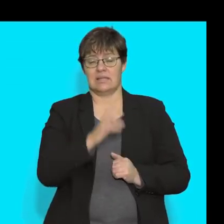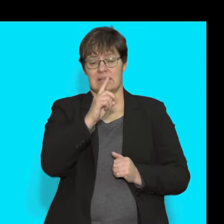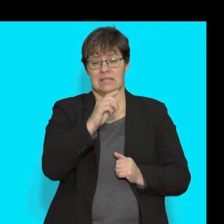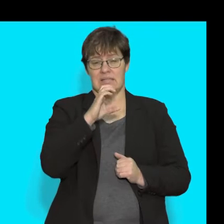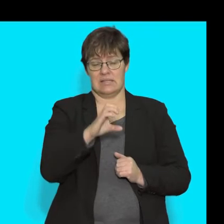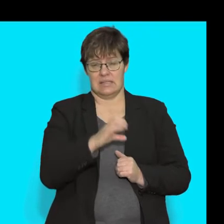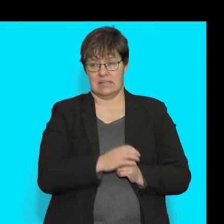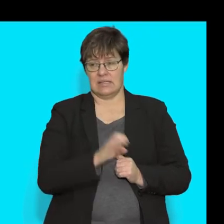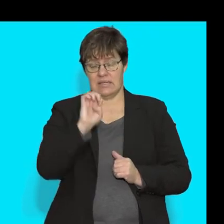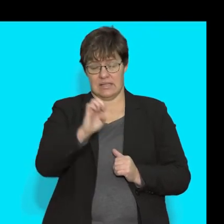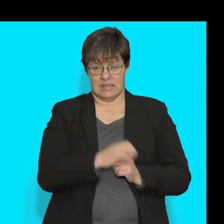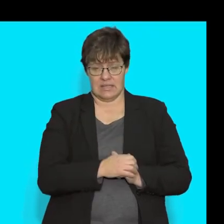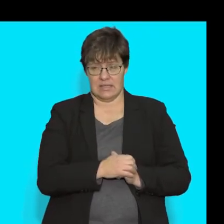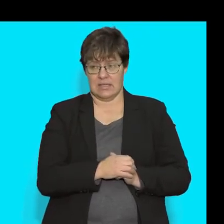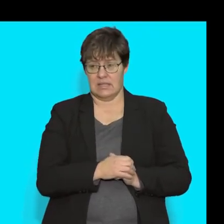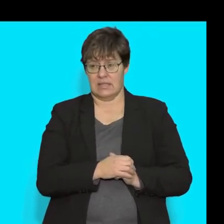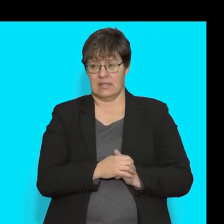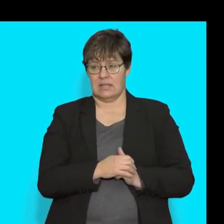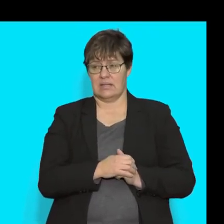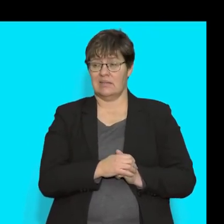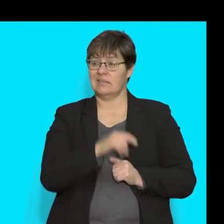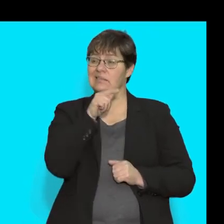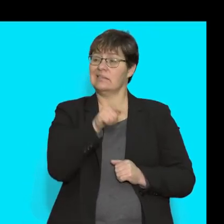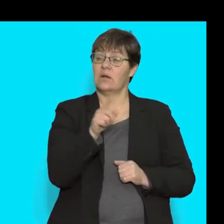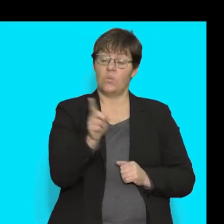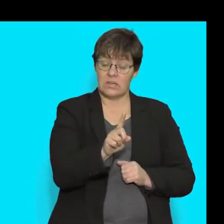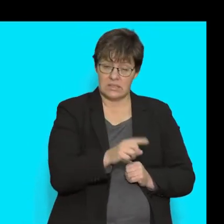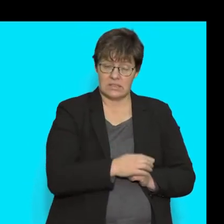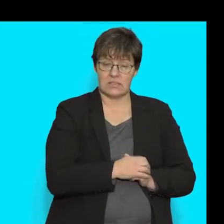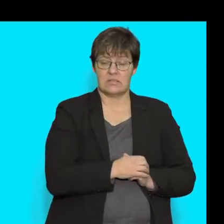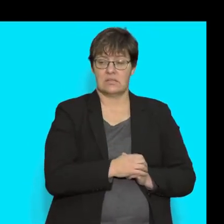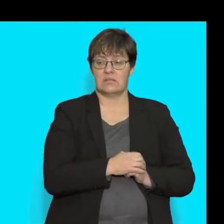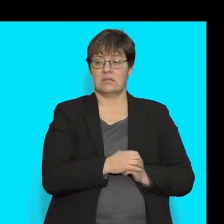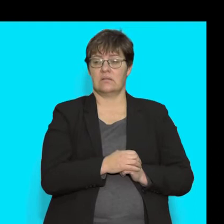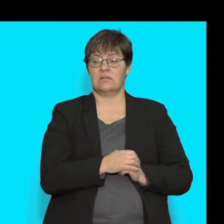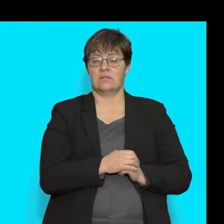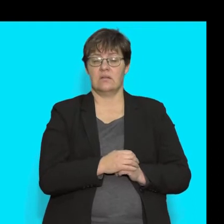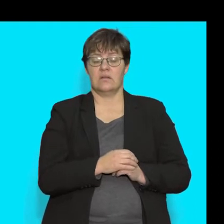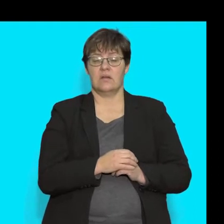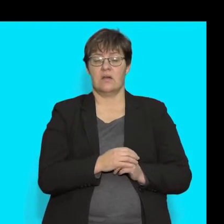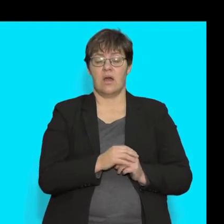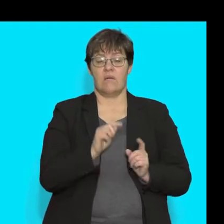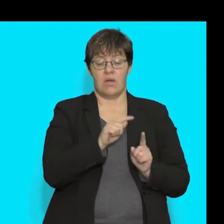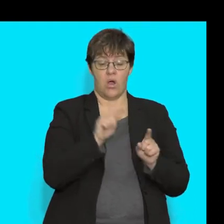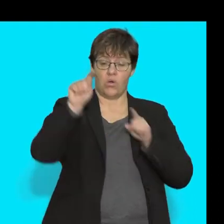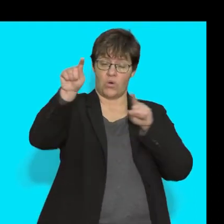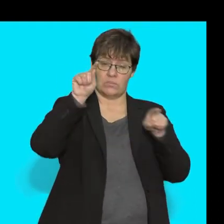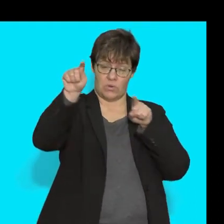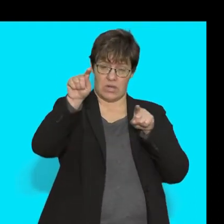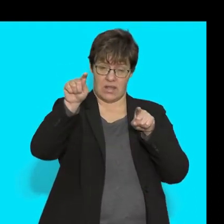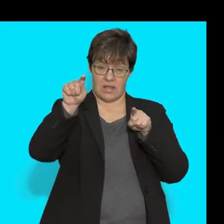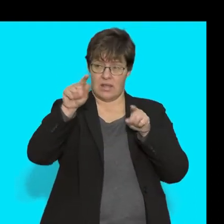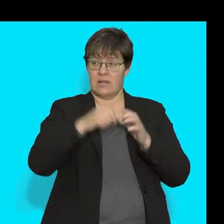angle DCE, and then my reason for that will be corresponding